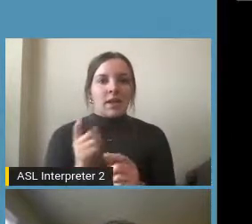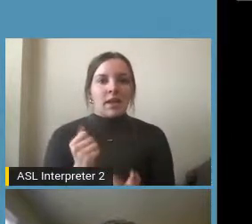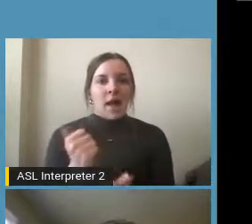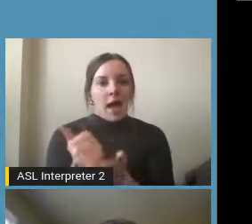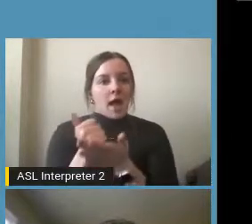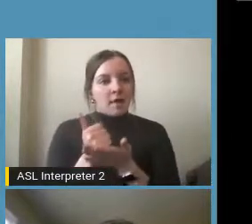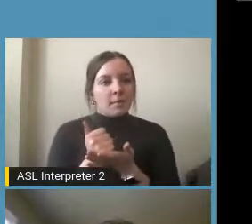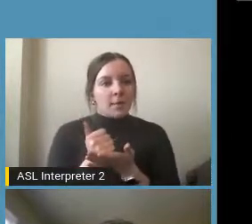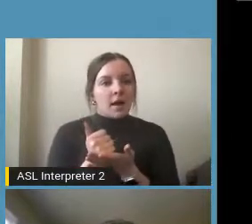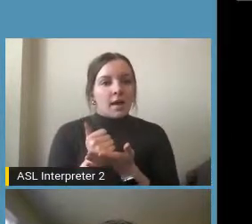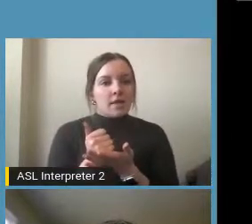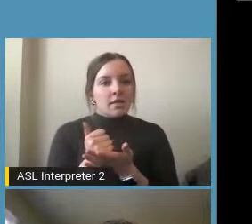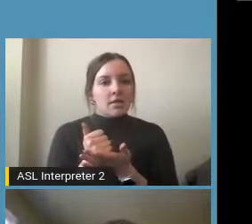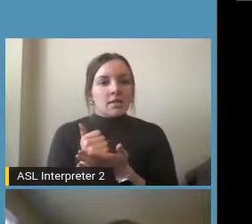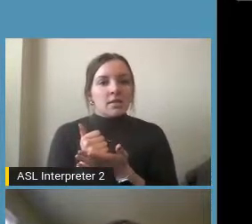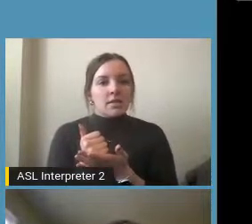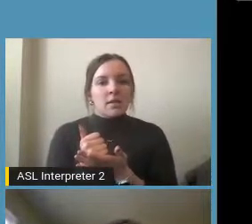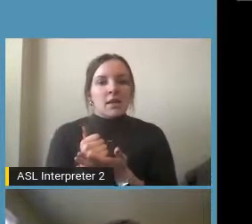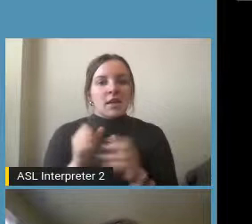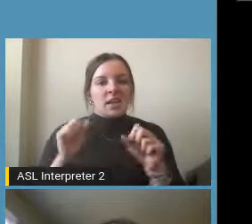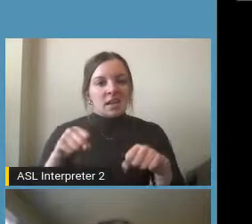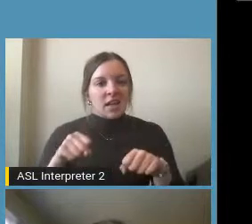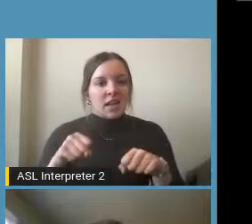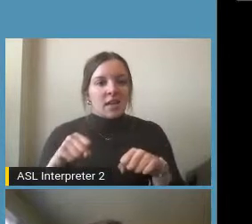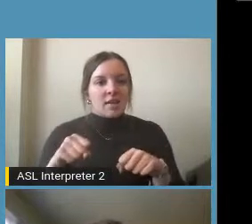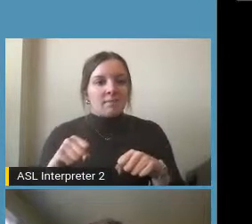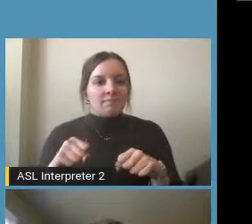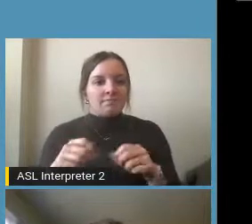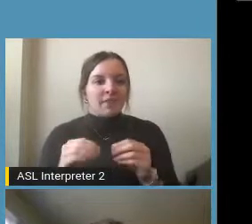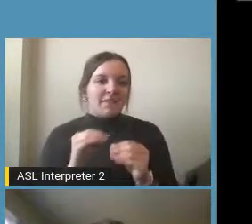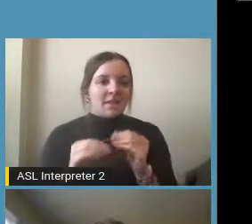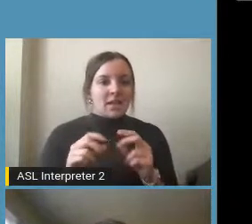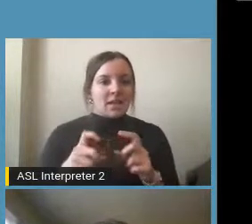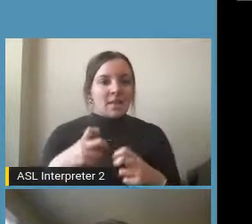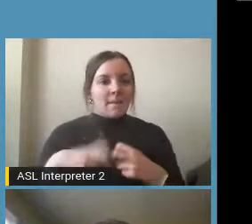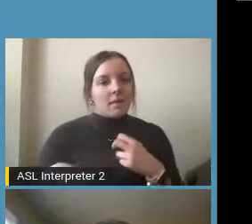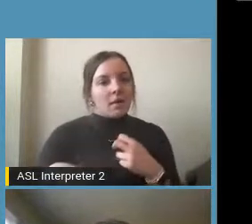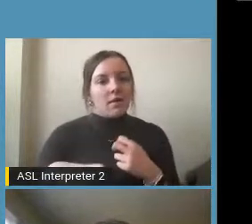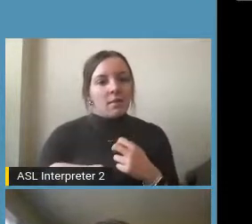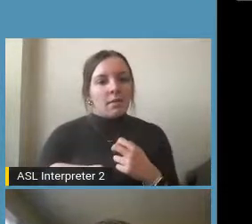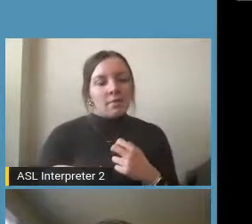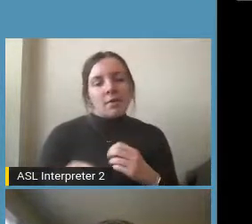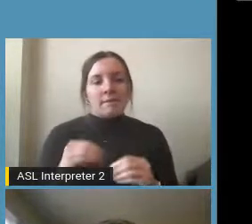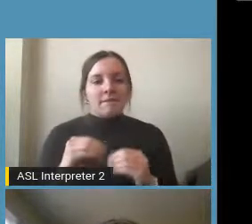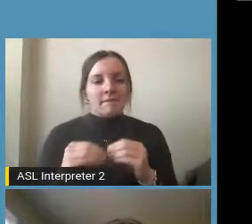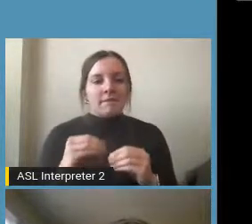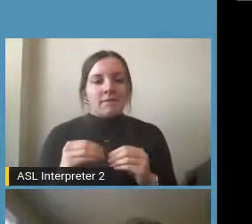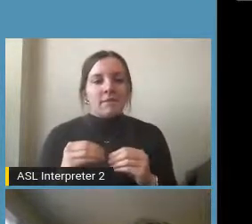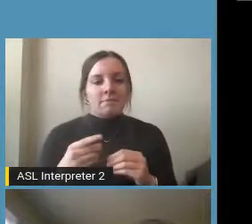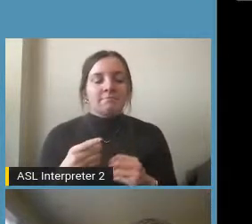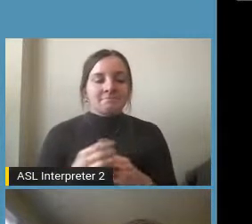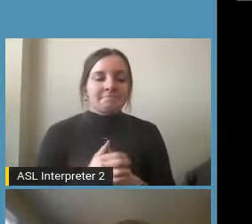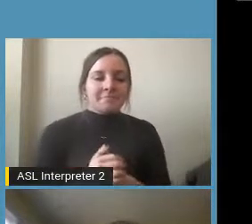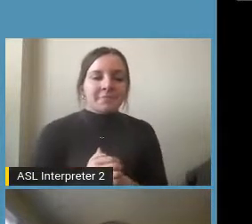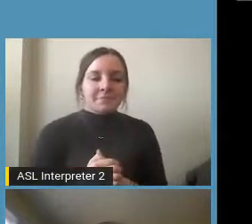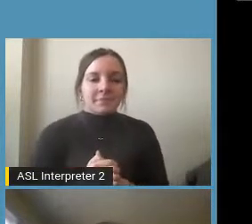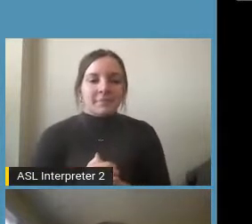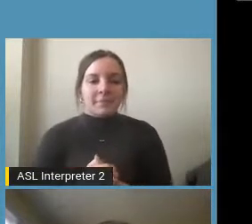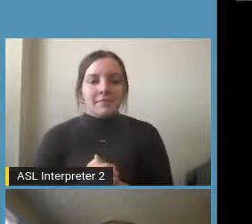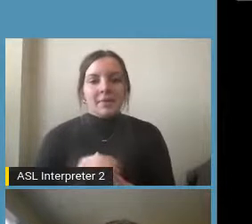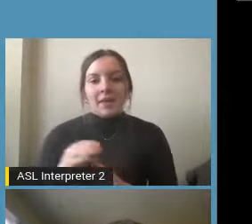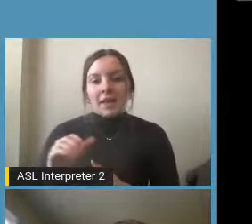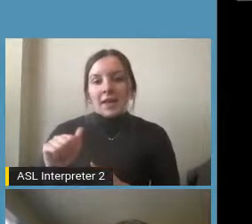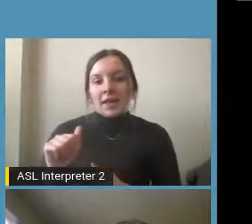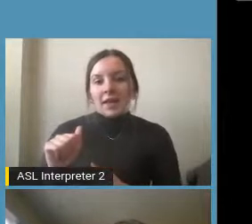the right solution to anything that we're trying to do. And as Carol Shore said in last